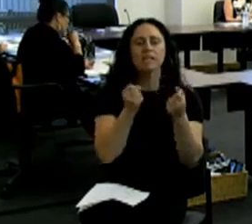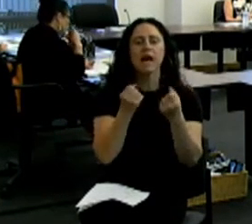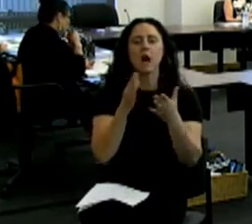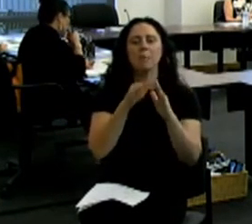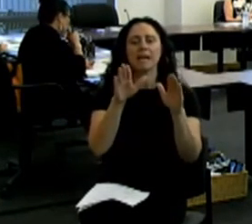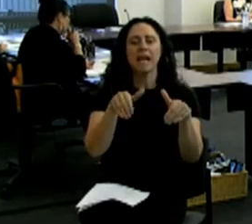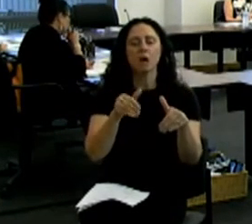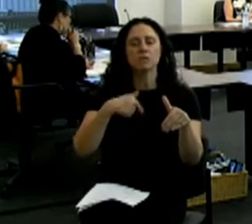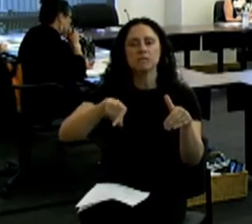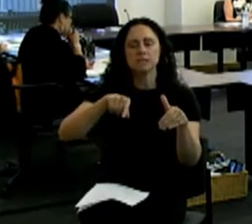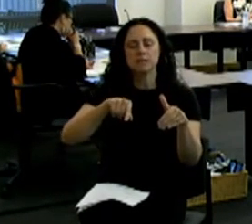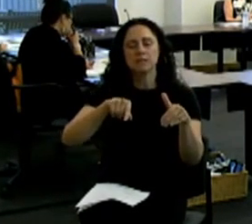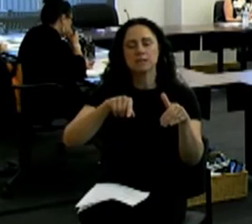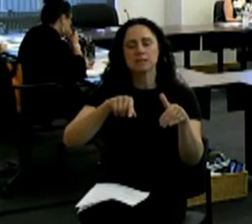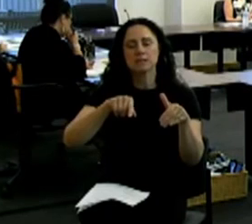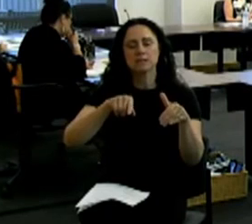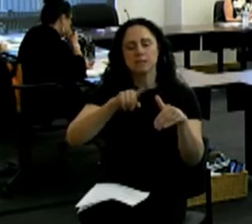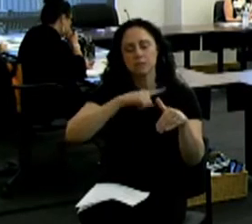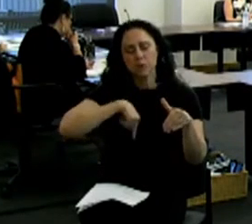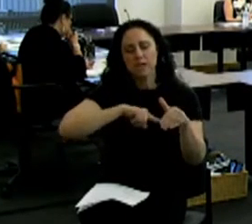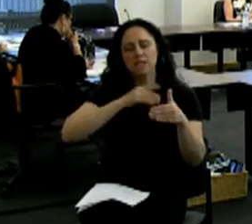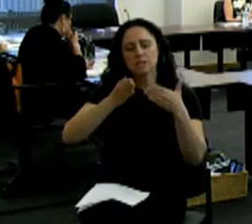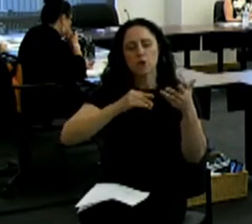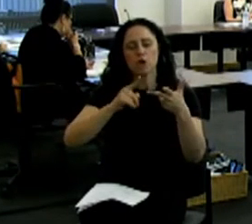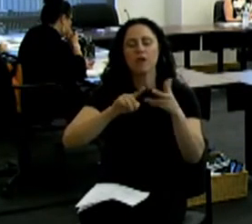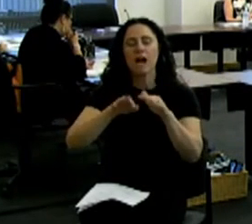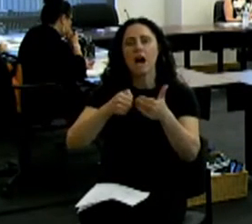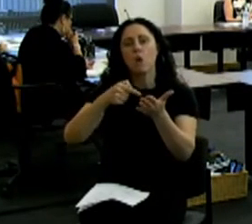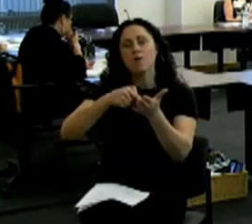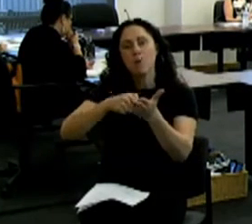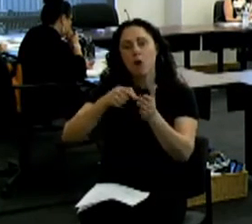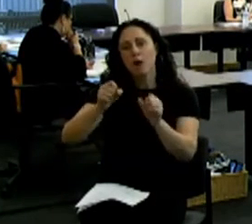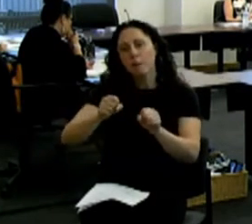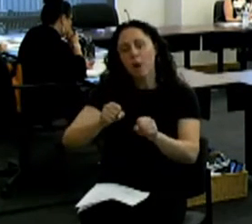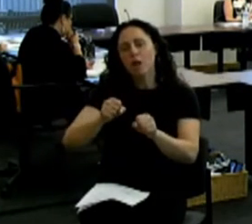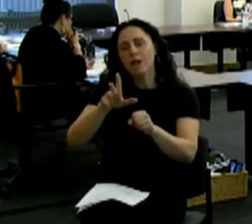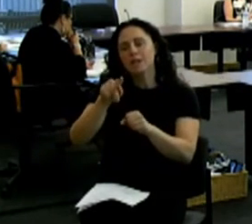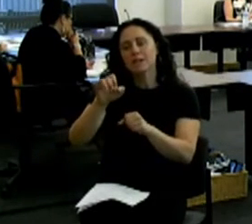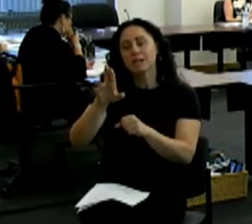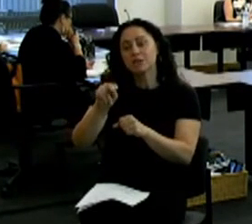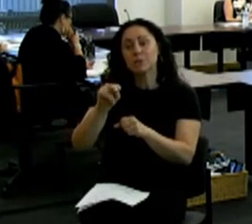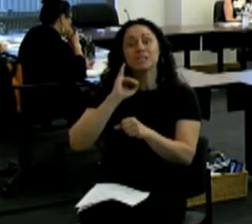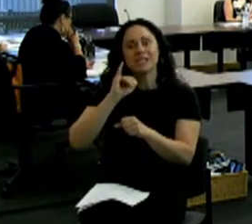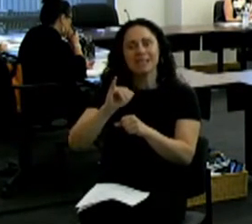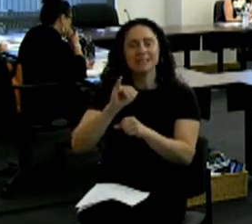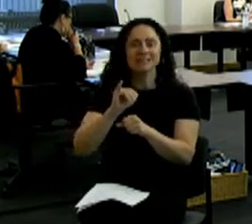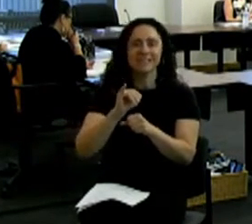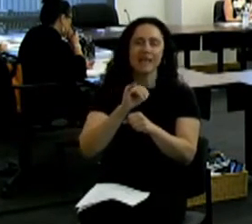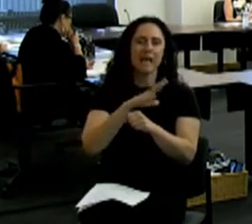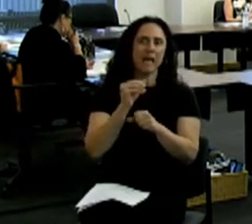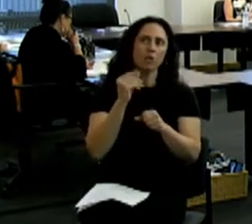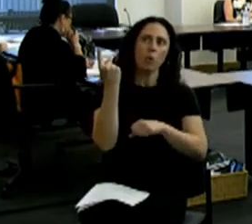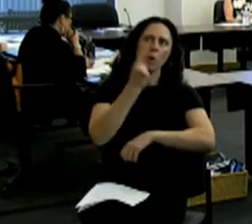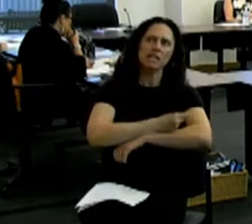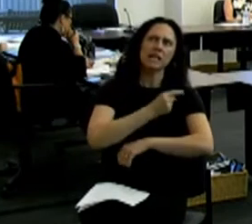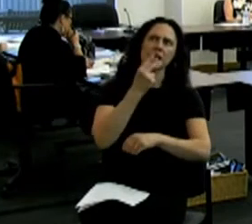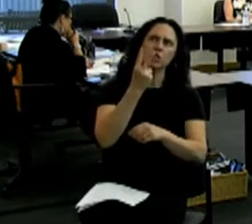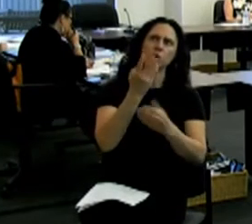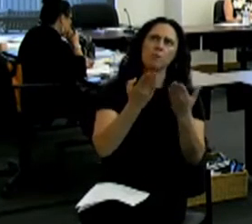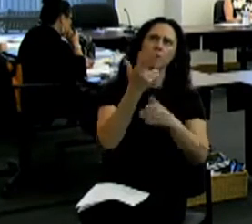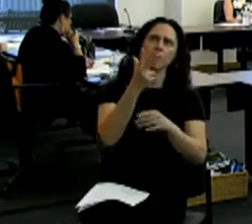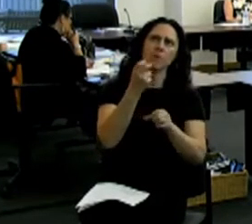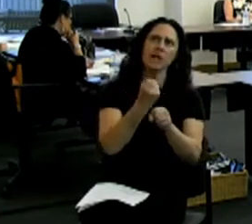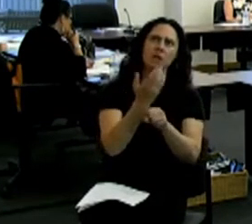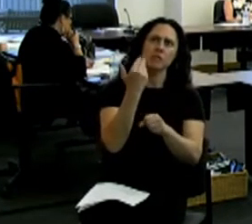we serve, how affordable our tuition is, great infographics. And one day, it was probably 2 or 3 years ago, no, it was